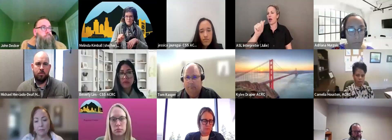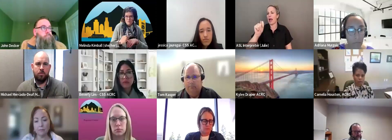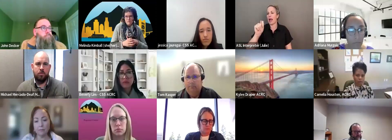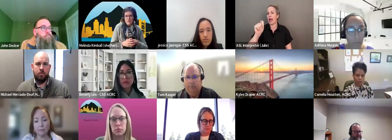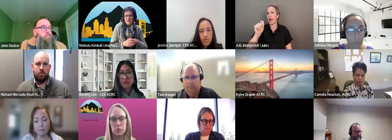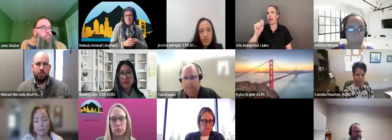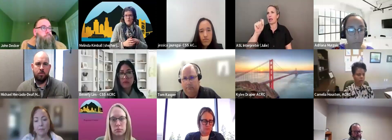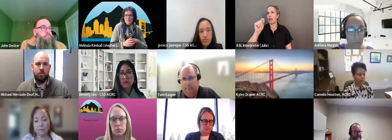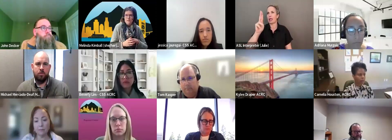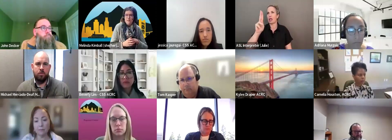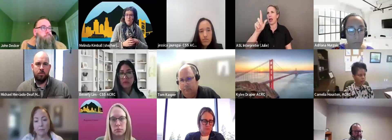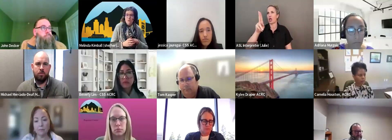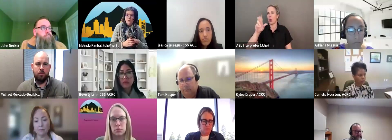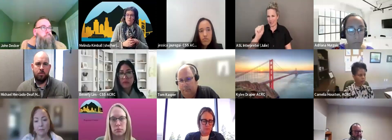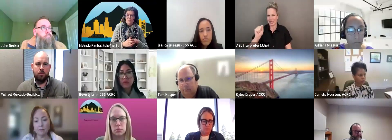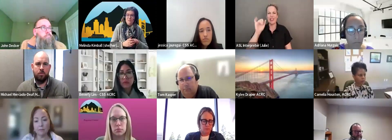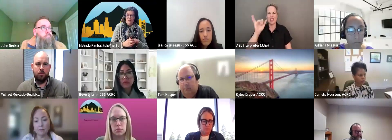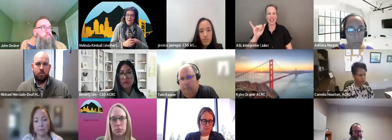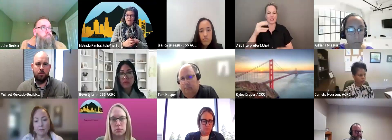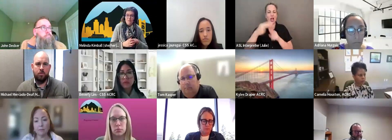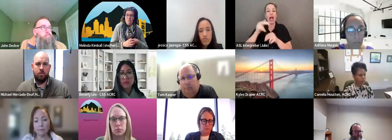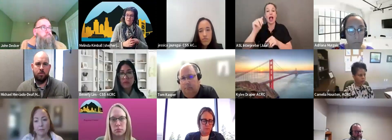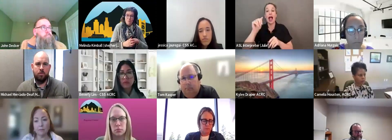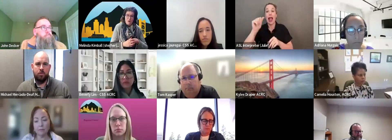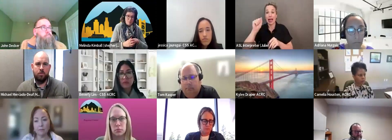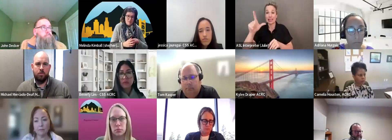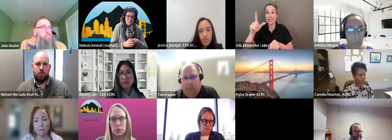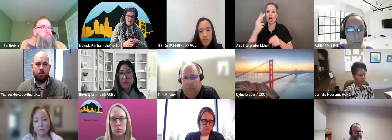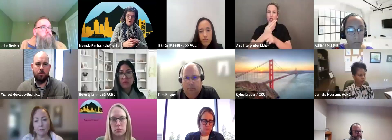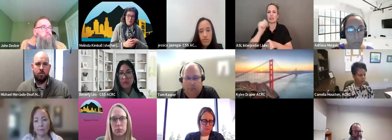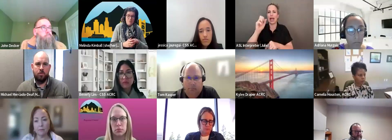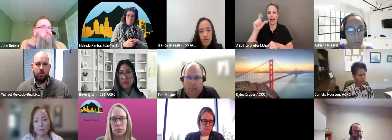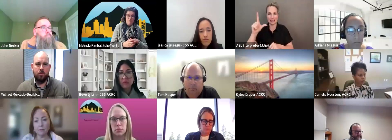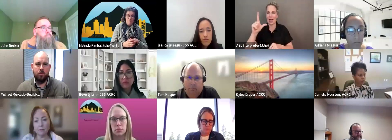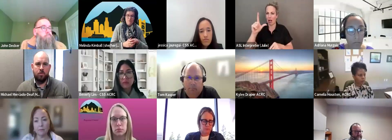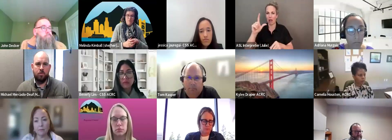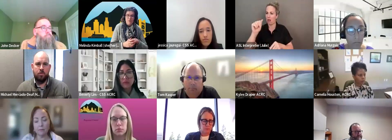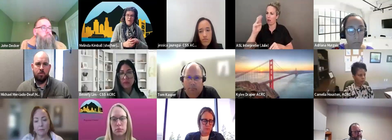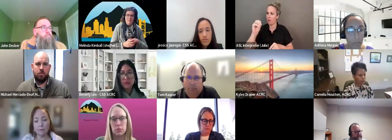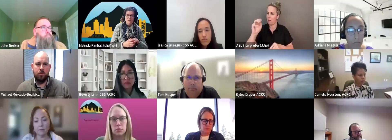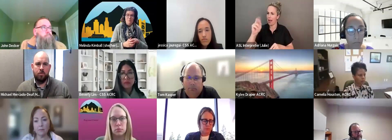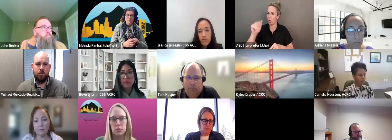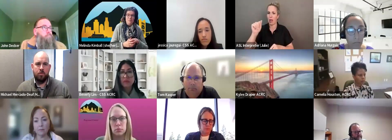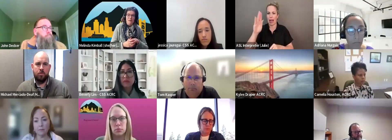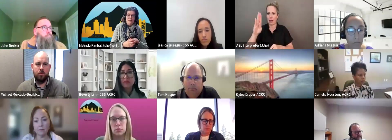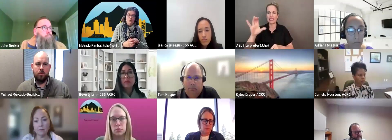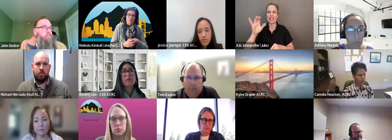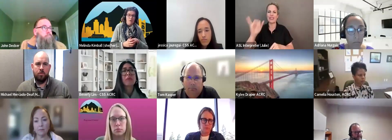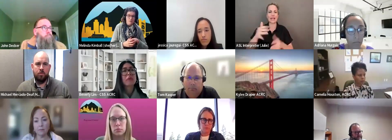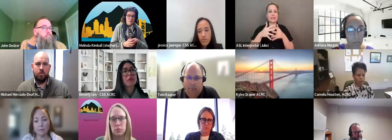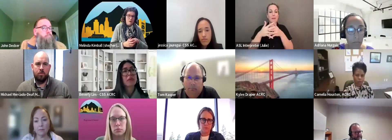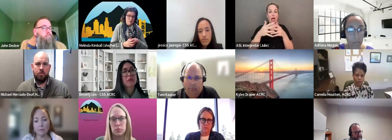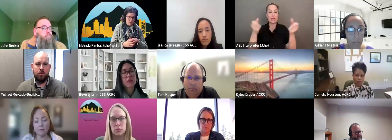Cratylus. American Sign Language uses the ASL manual alphabet and may also be referred to as the American Sign